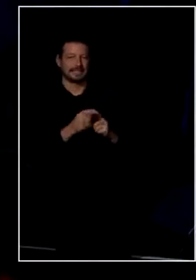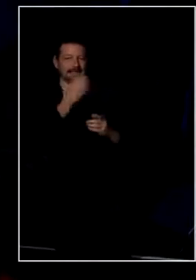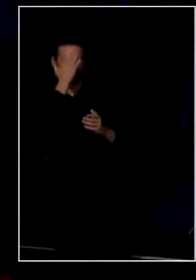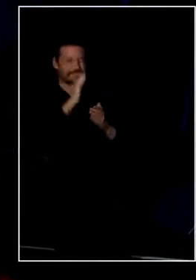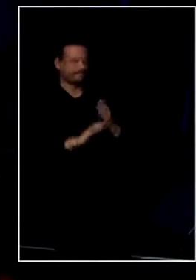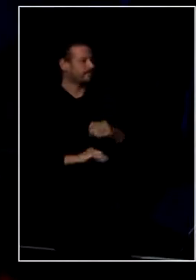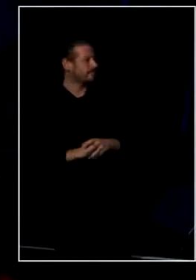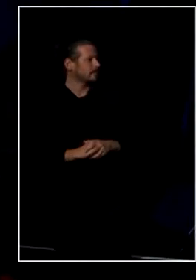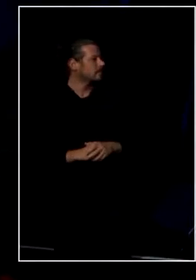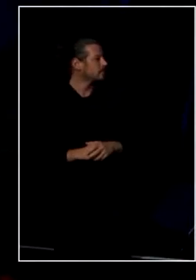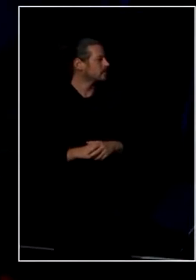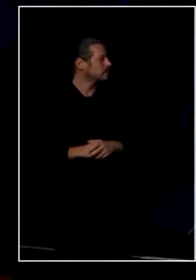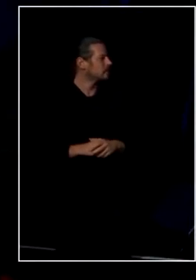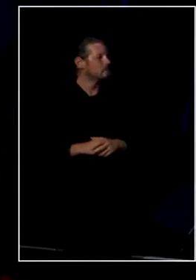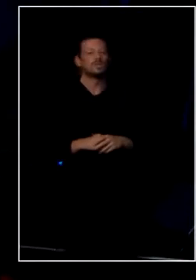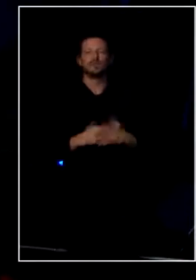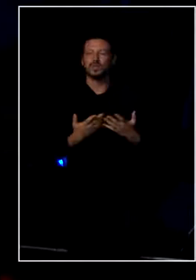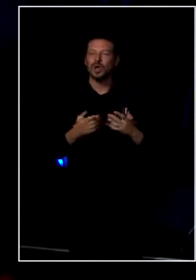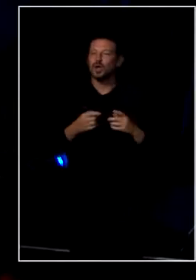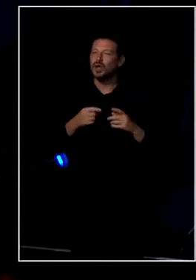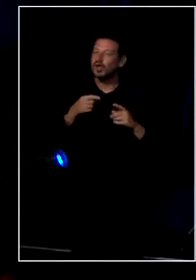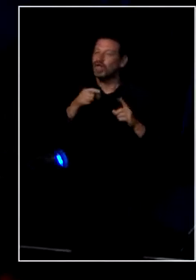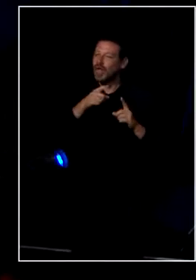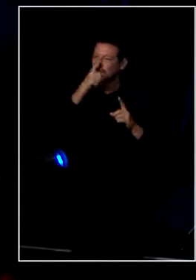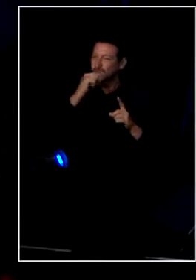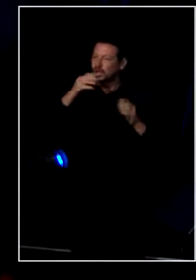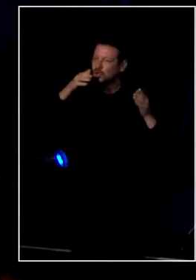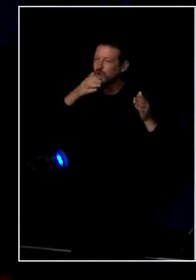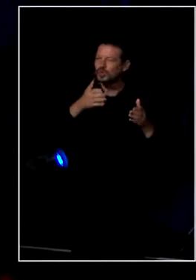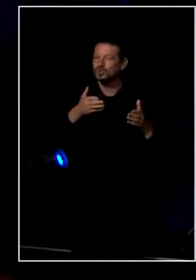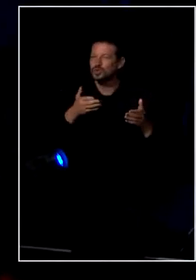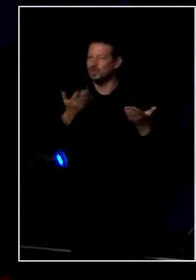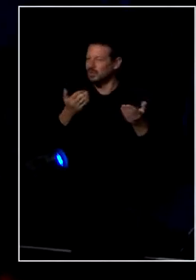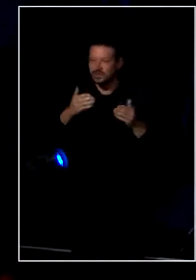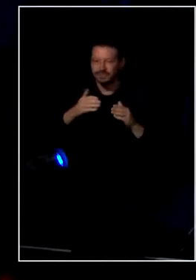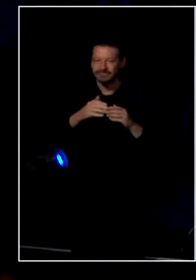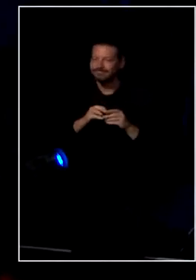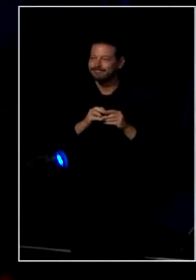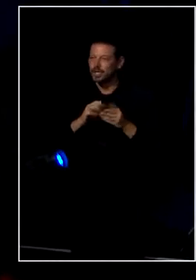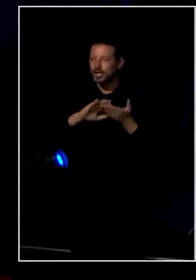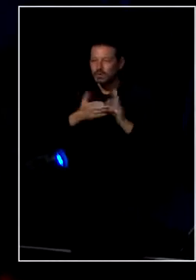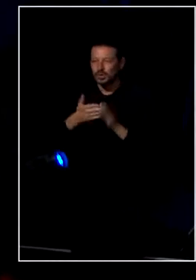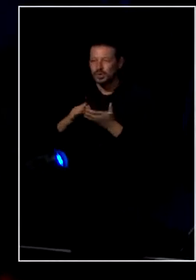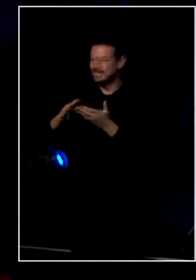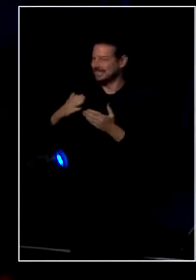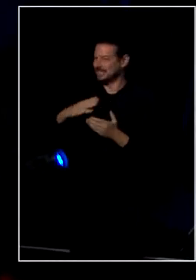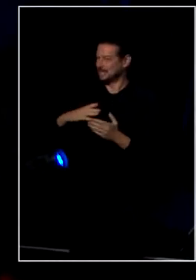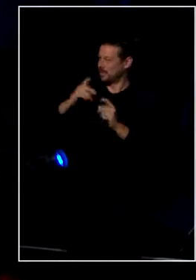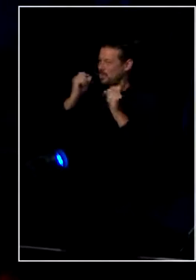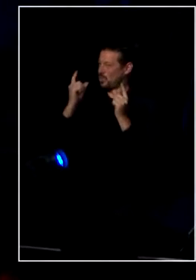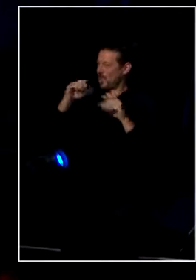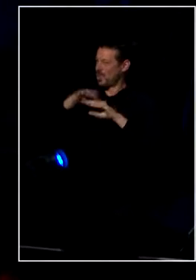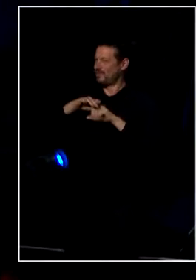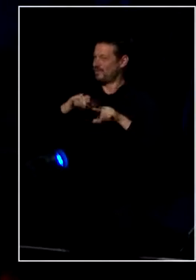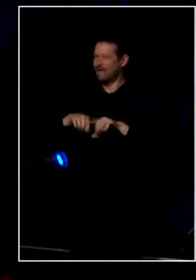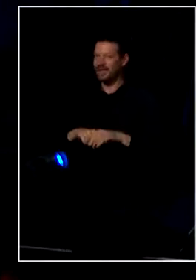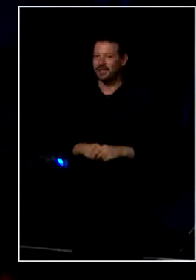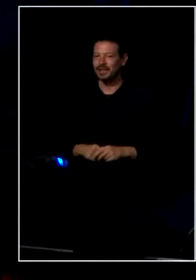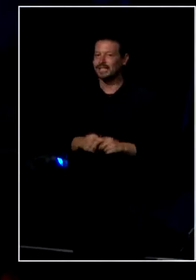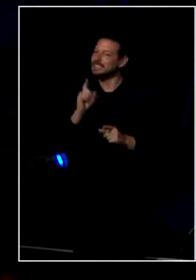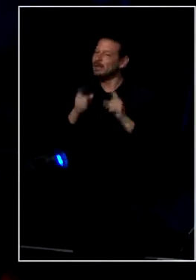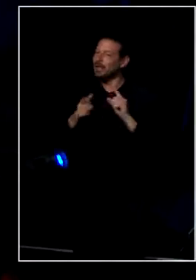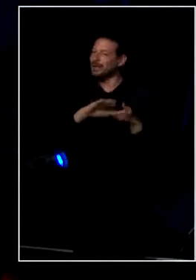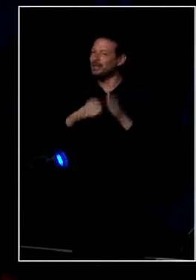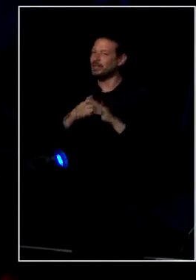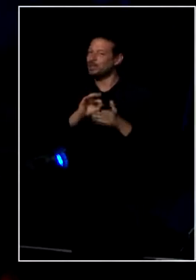that's something that we should maybe concentrate on in communities, because communities can have trouble like being cohesive and